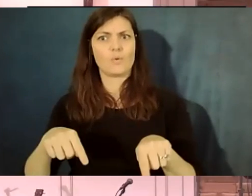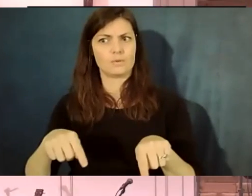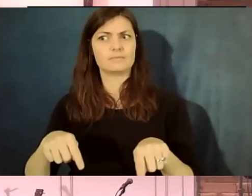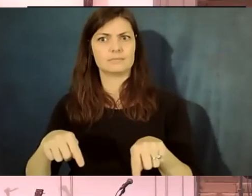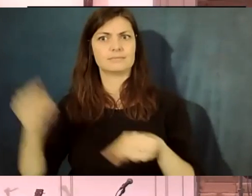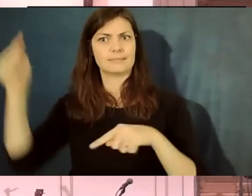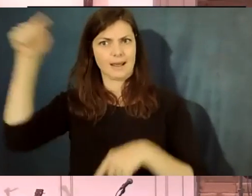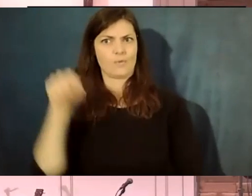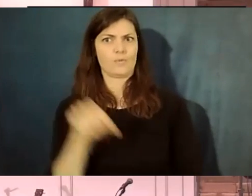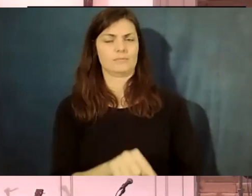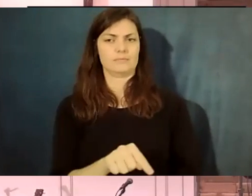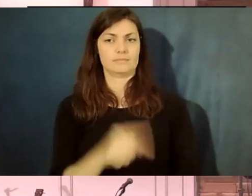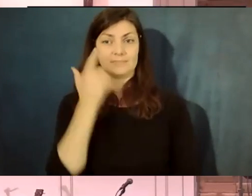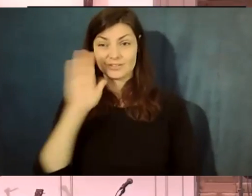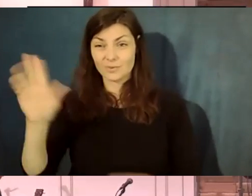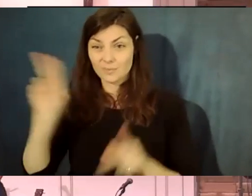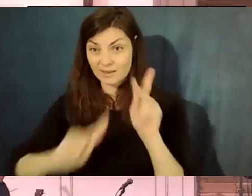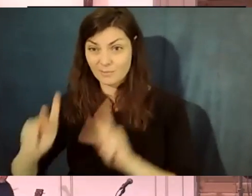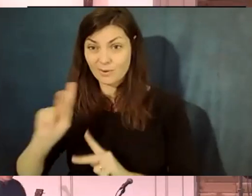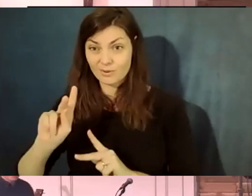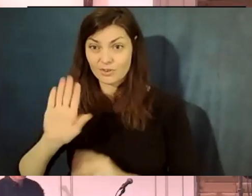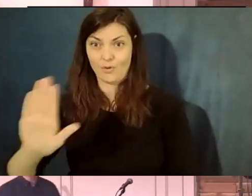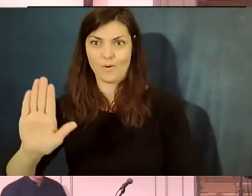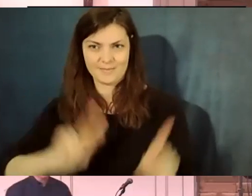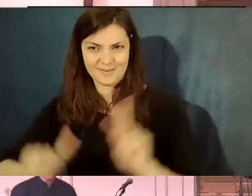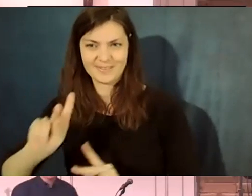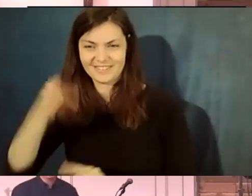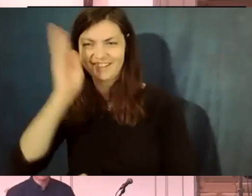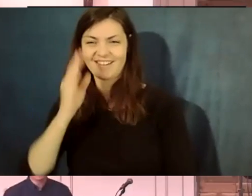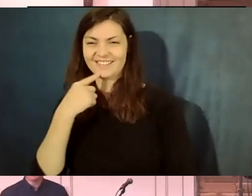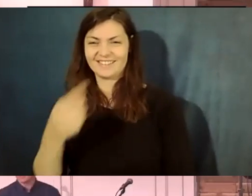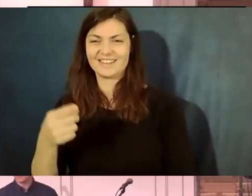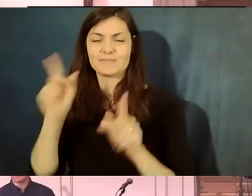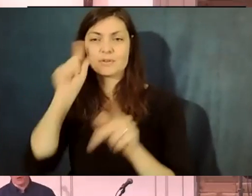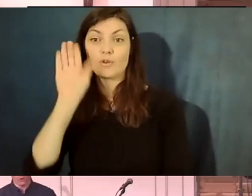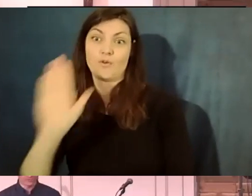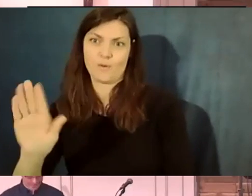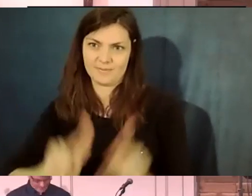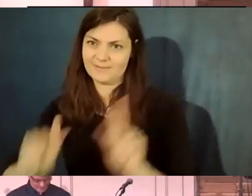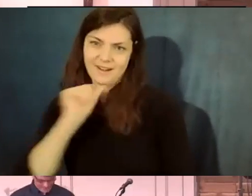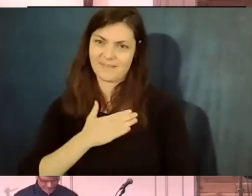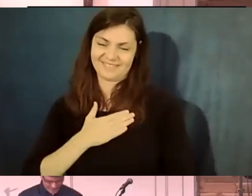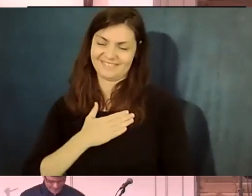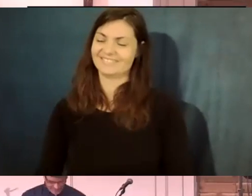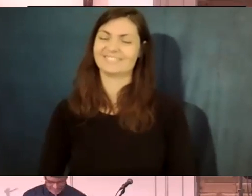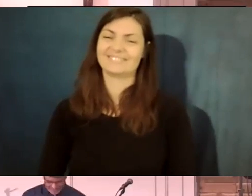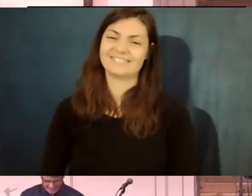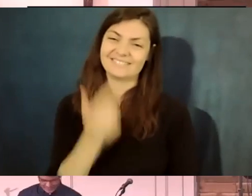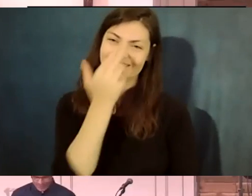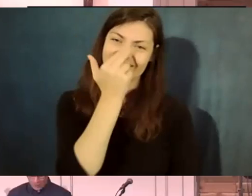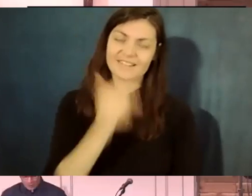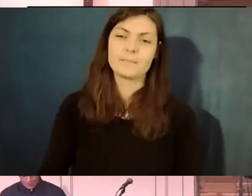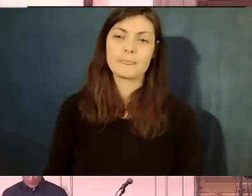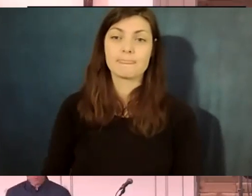get down. For your people," did you catch that? "Your people, Moses, they're yours." In fact, he takes it